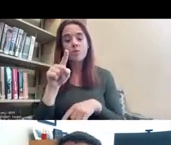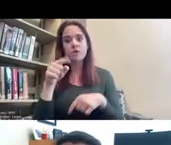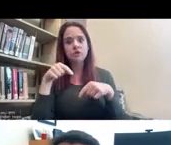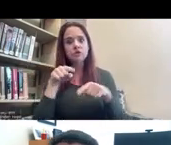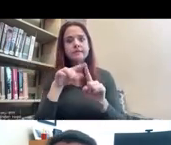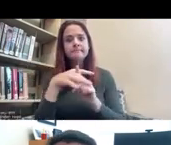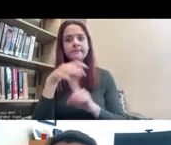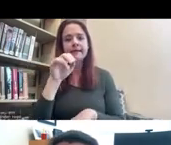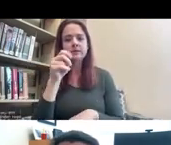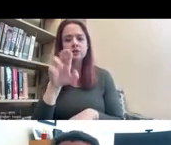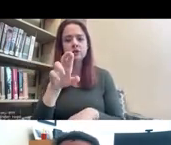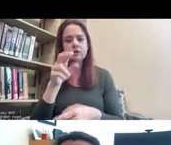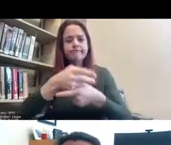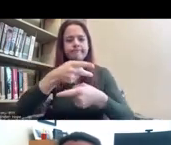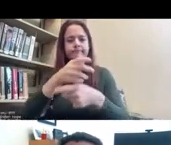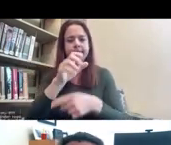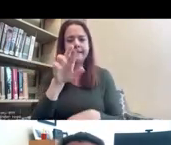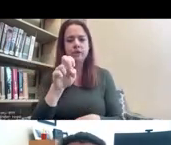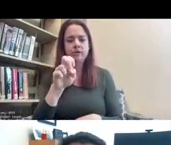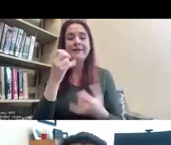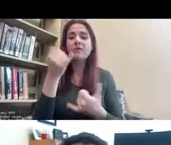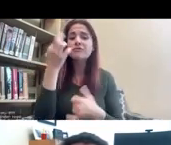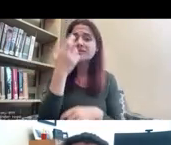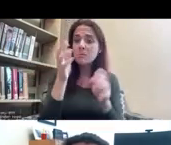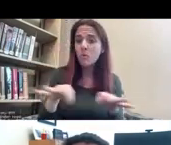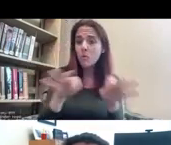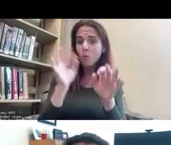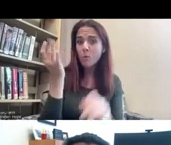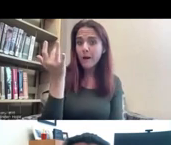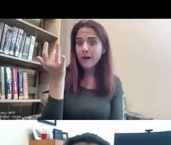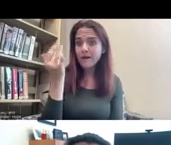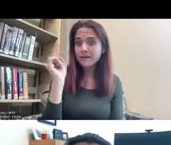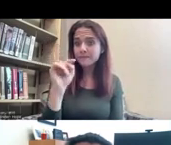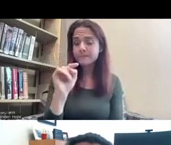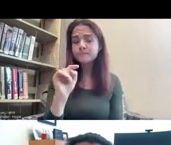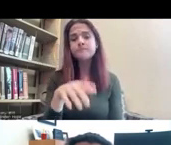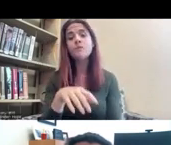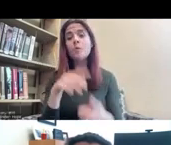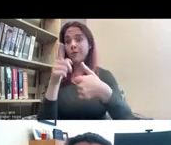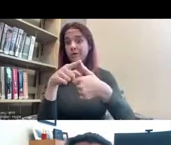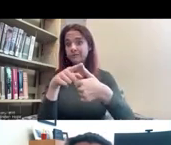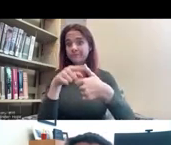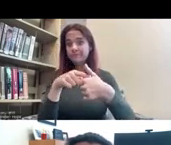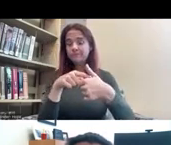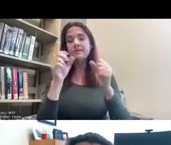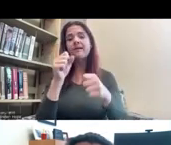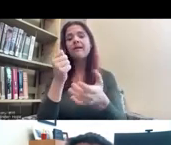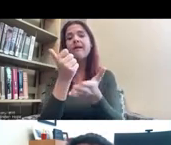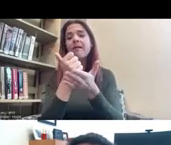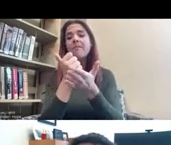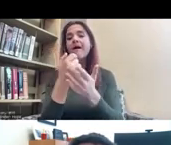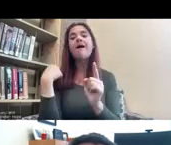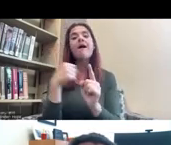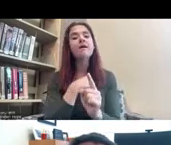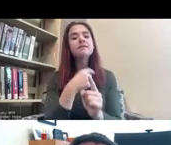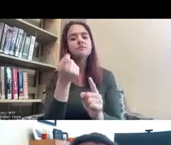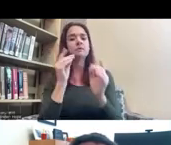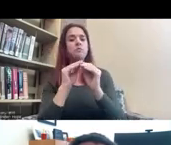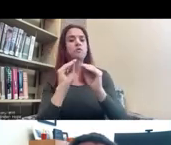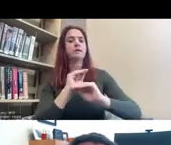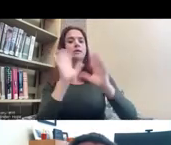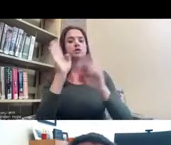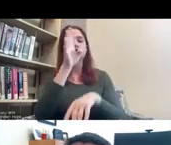So, why are these important? Well, one is that they can help us understand